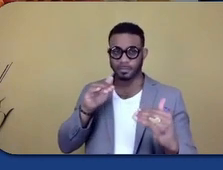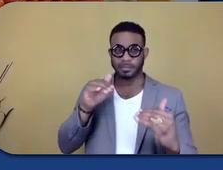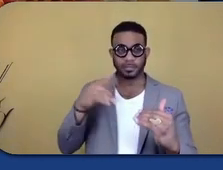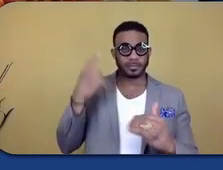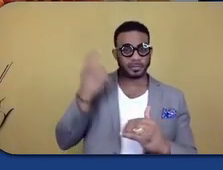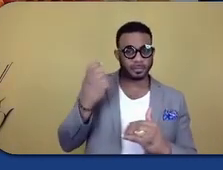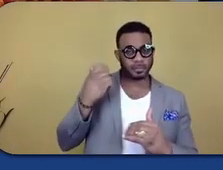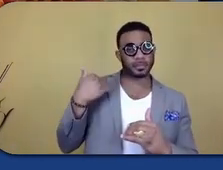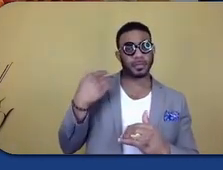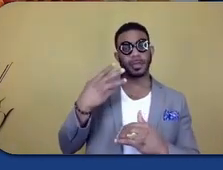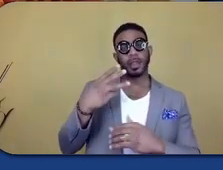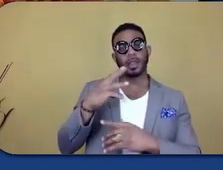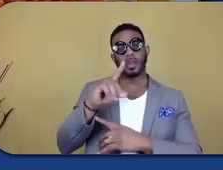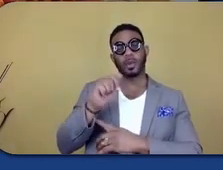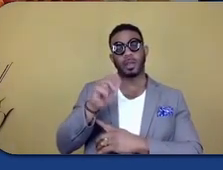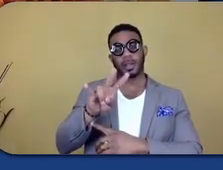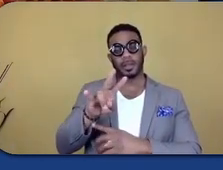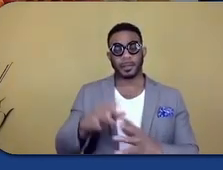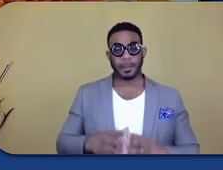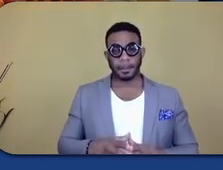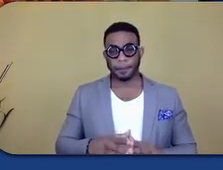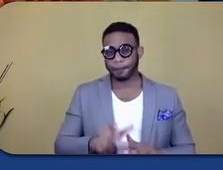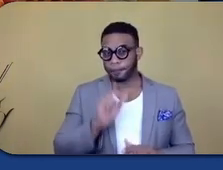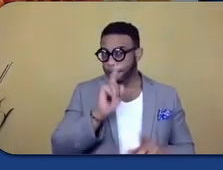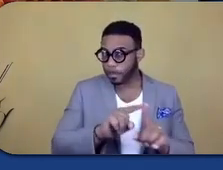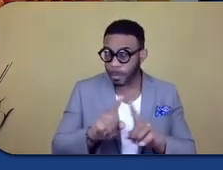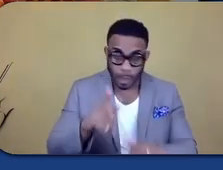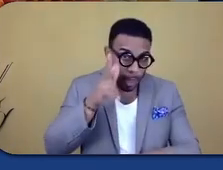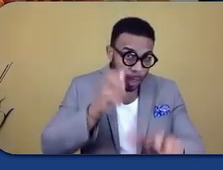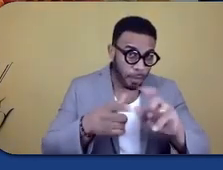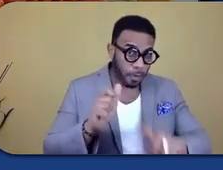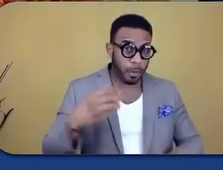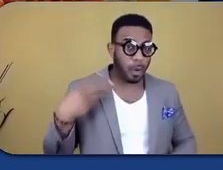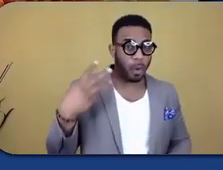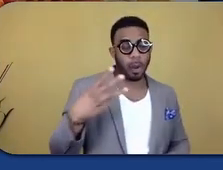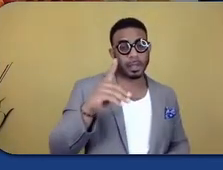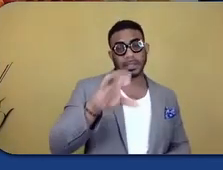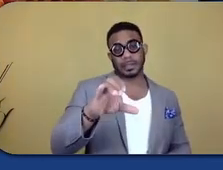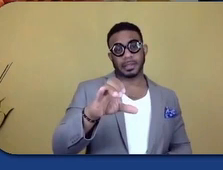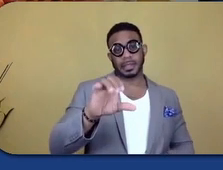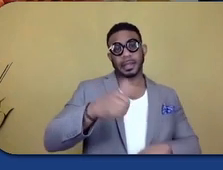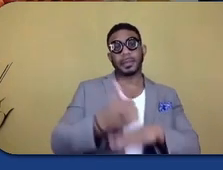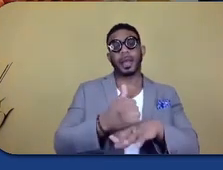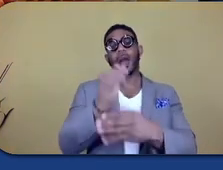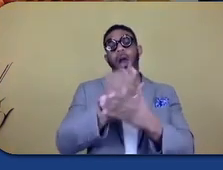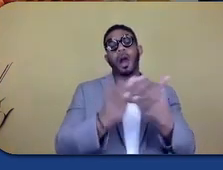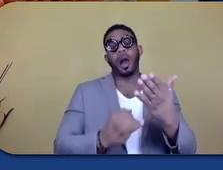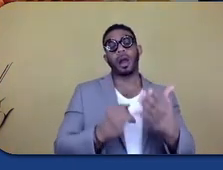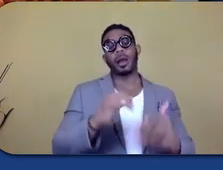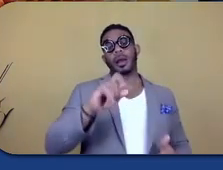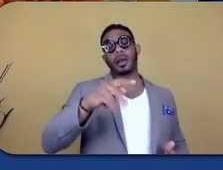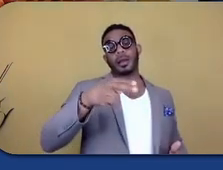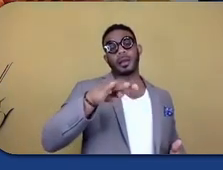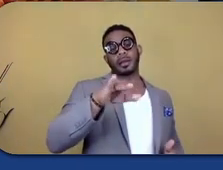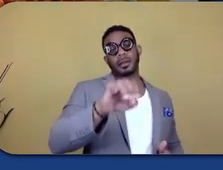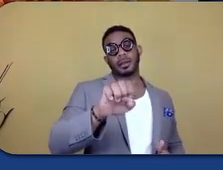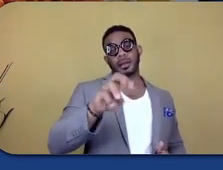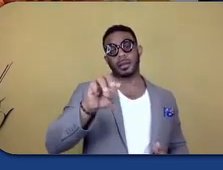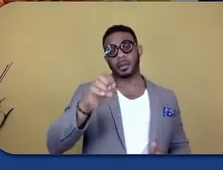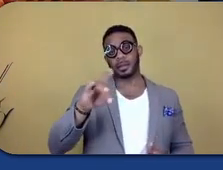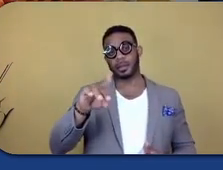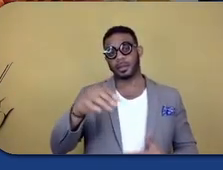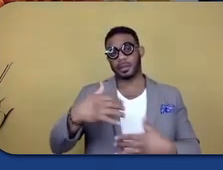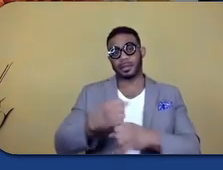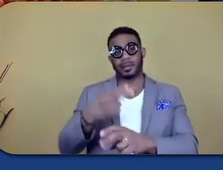in 2017. You will also hear from Washington, D.C.-based artist Stephanie Mercedes, who goes by